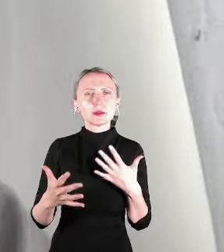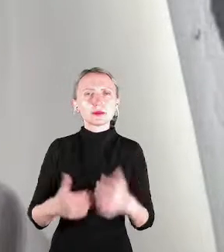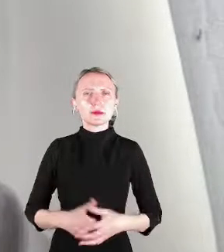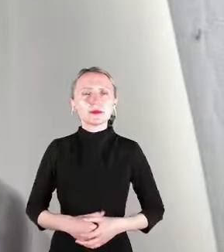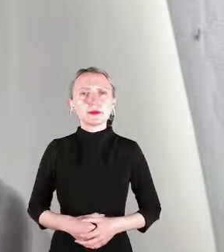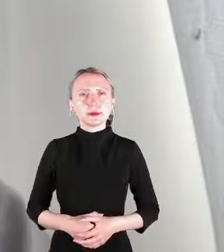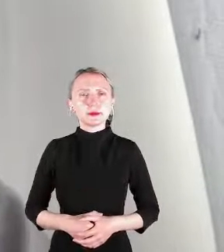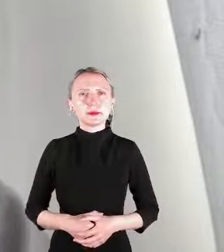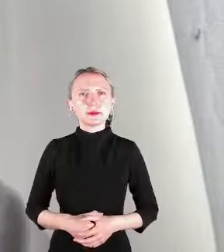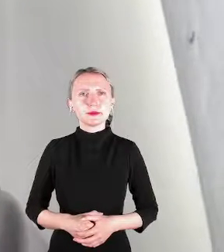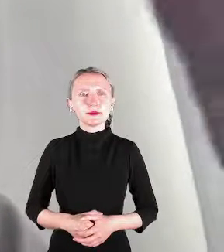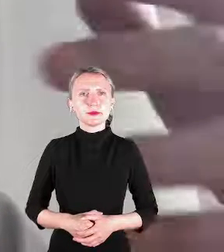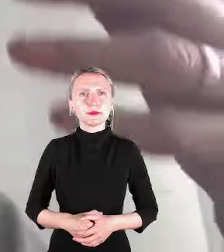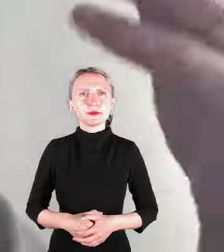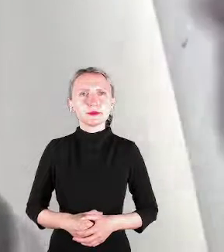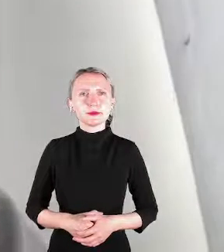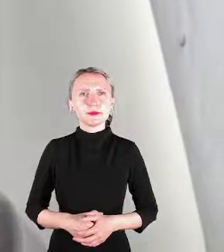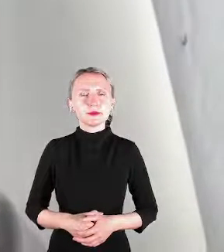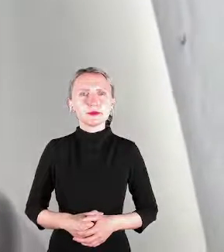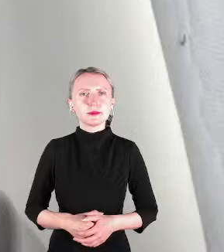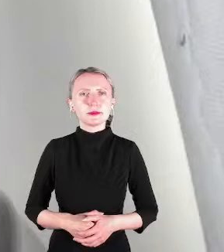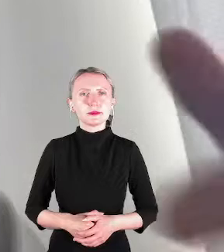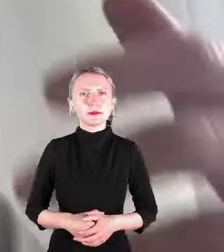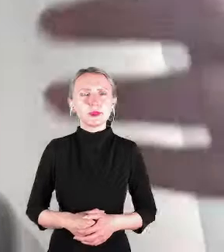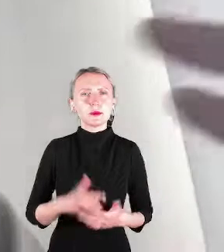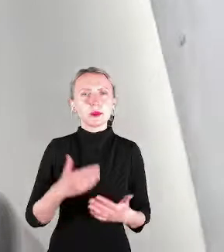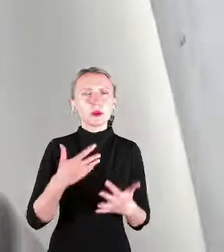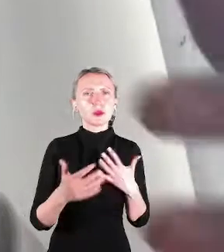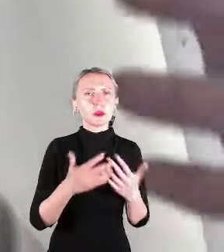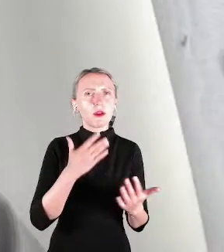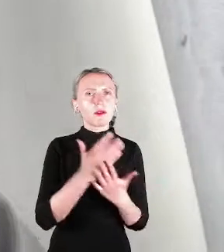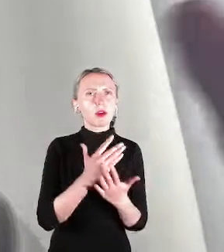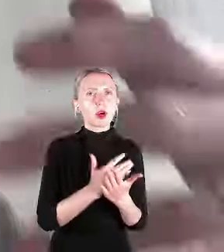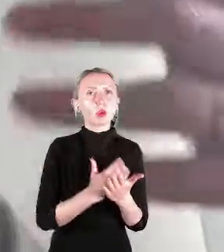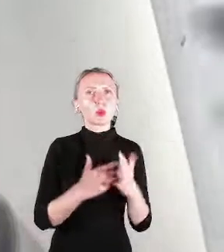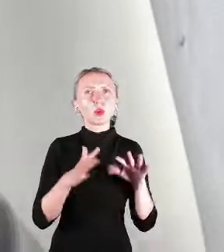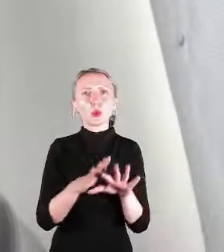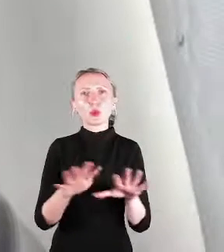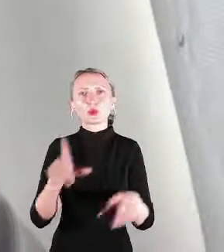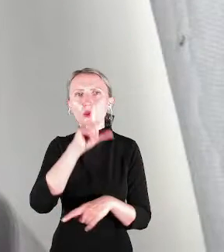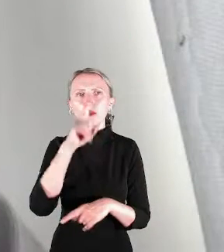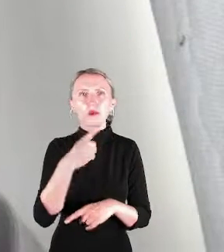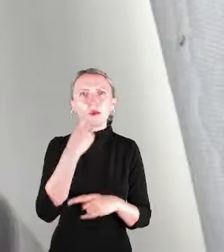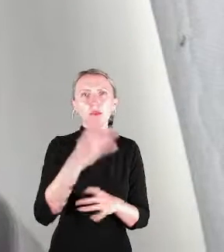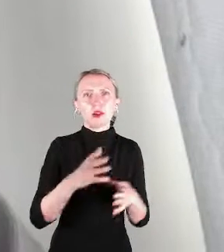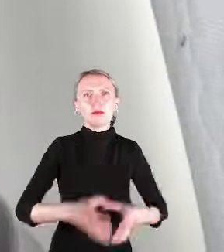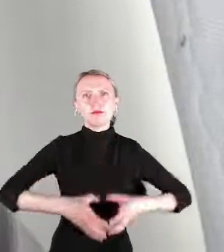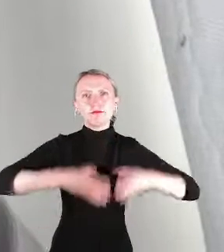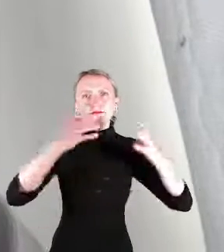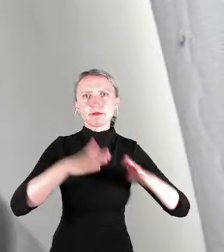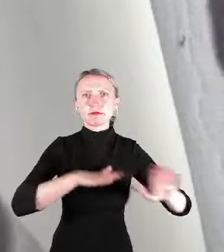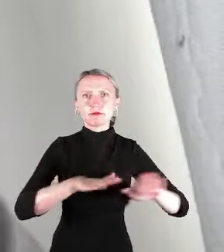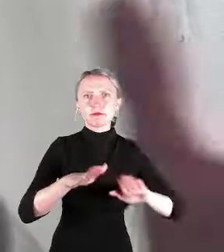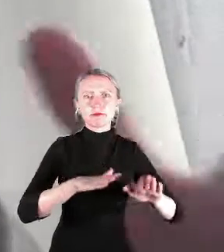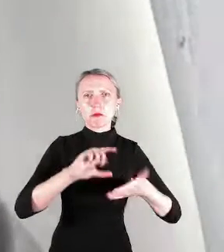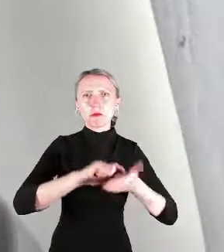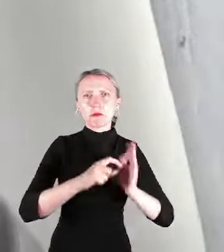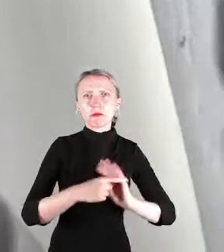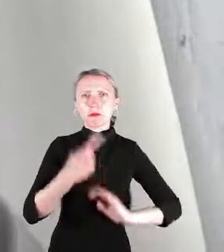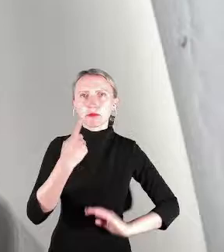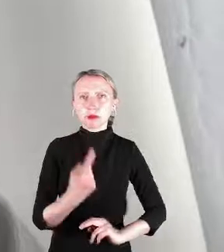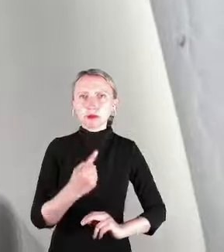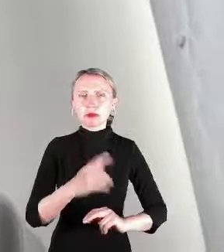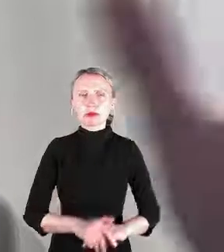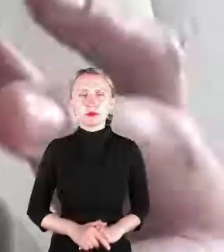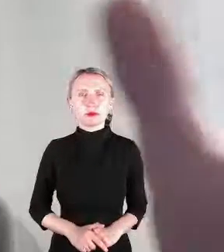one room and so on. And the emerging social democracy, the big party here before